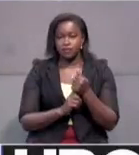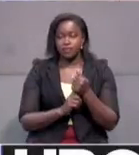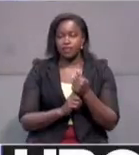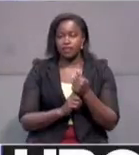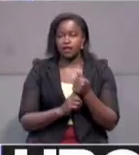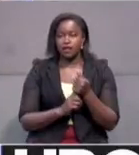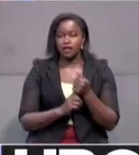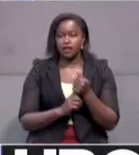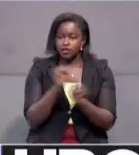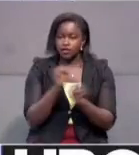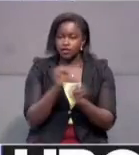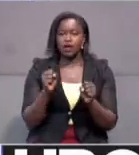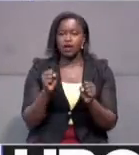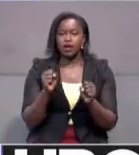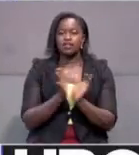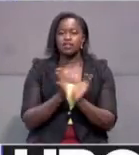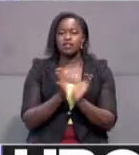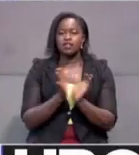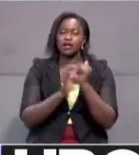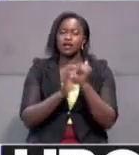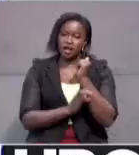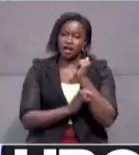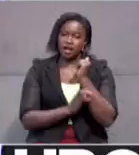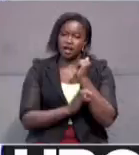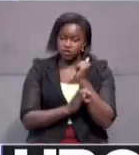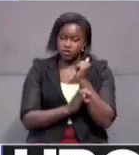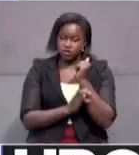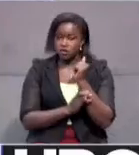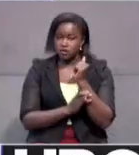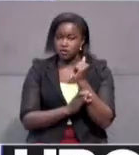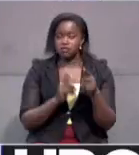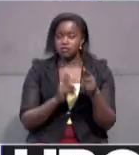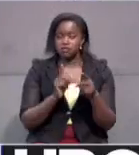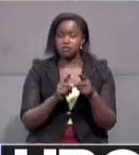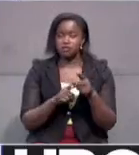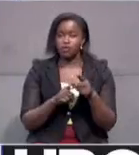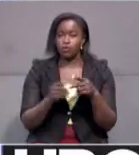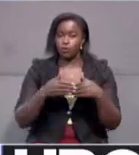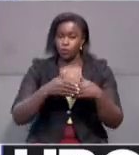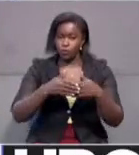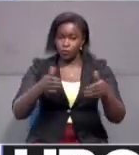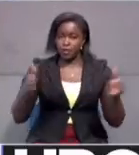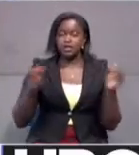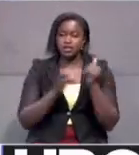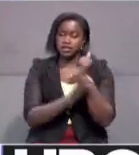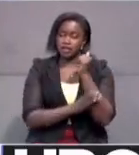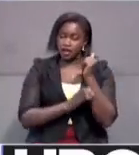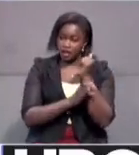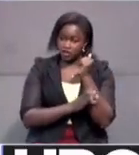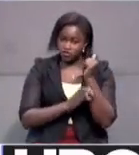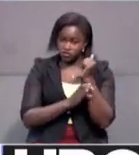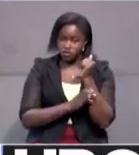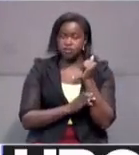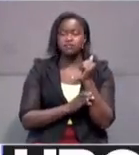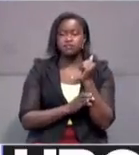securing the entire country is one. Secondly, opening the country up, Madam Speaker,